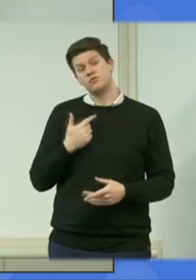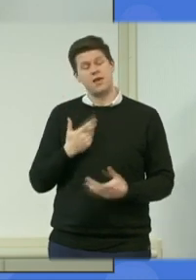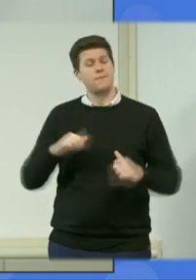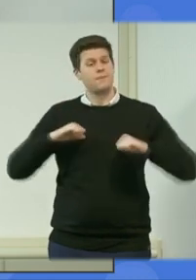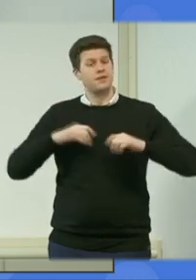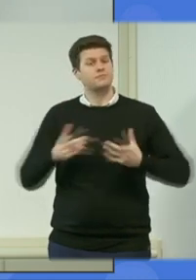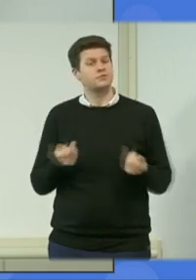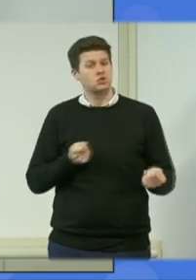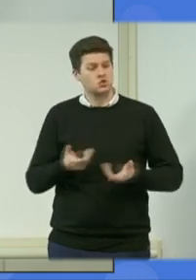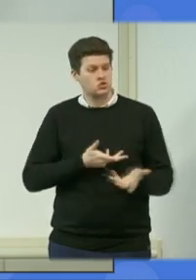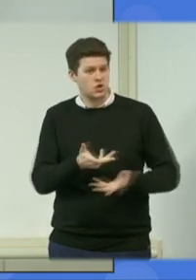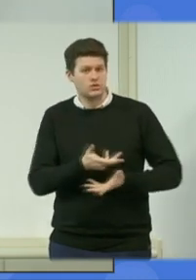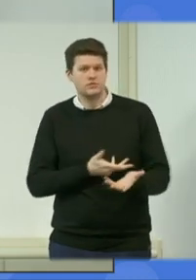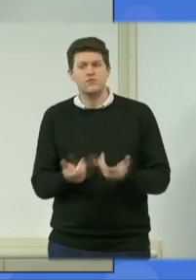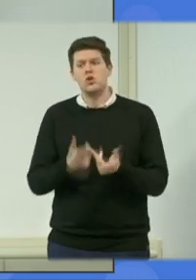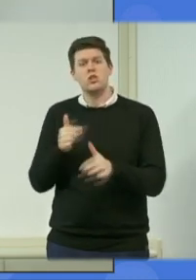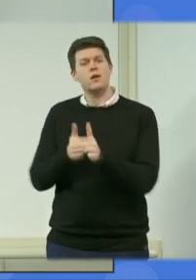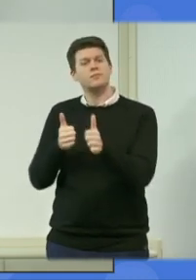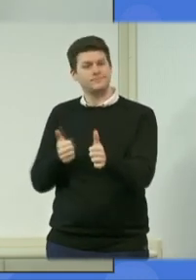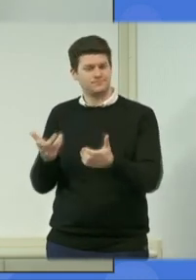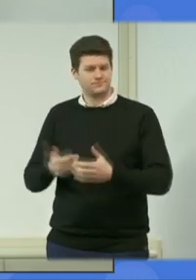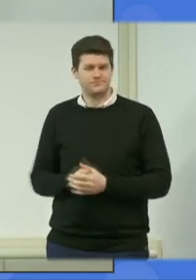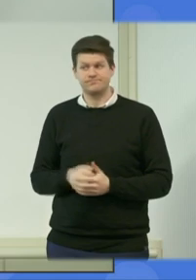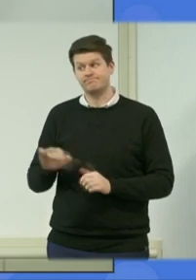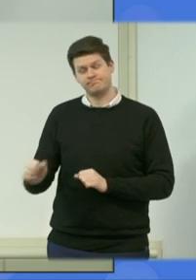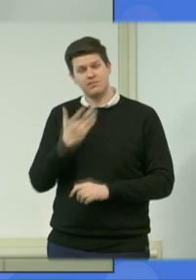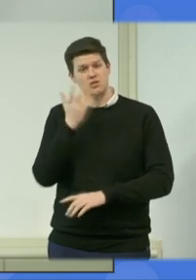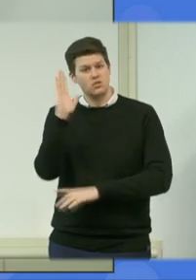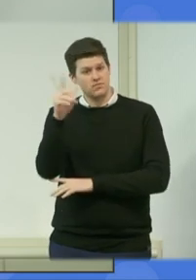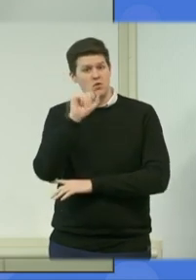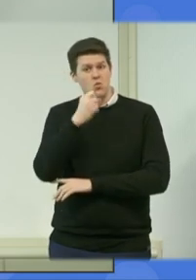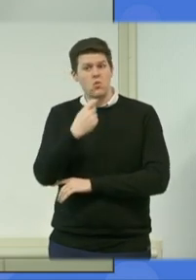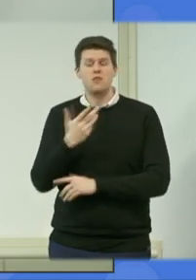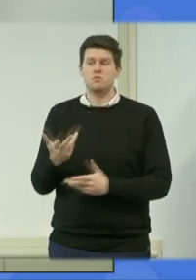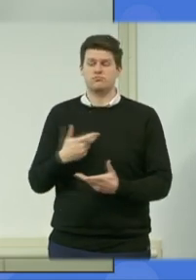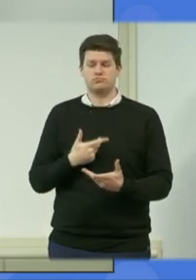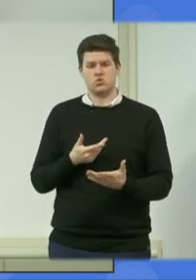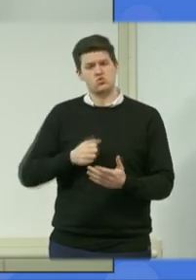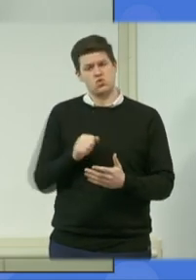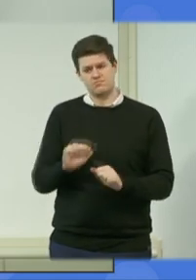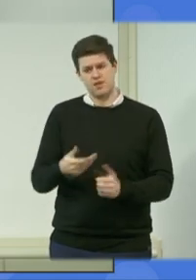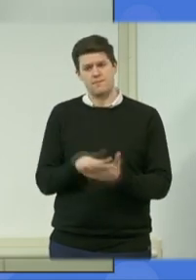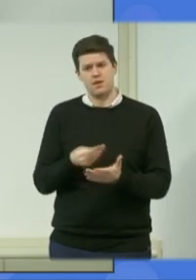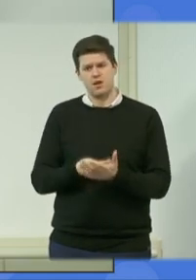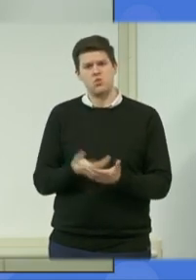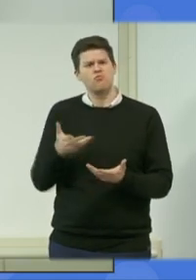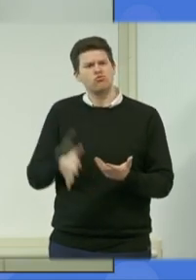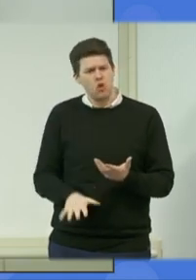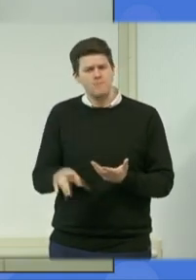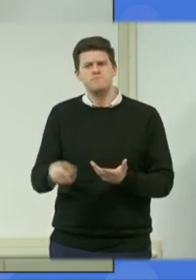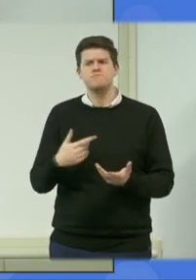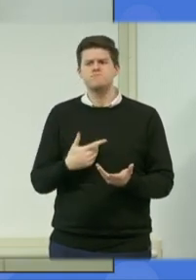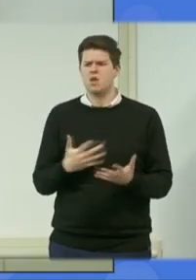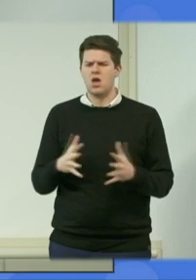KPMG. So what this session, what Fraser's talk will cover, is where Scotland's money comes from, how it's best spent and who decides, and some